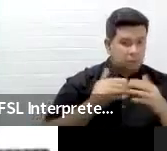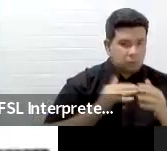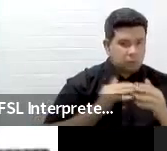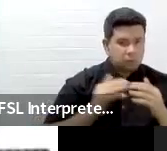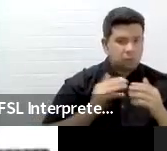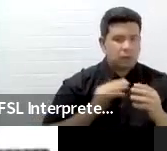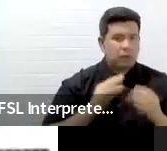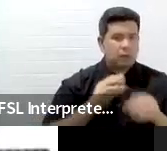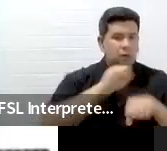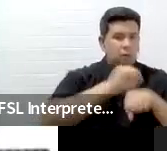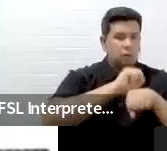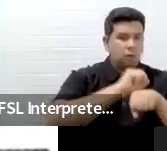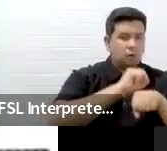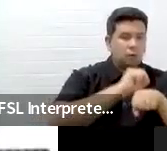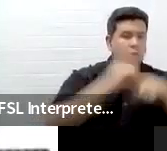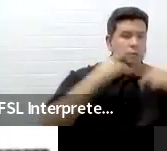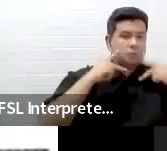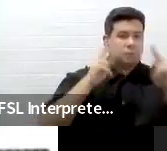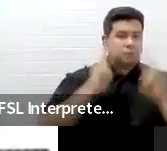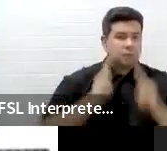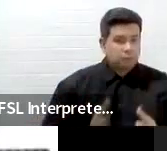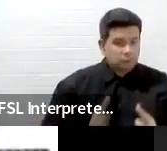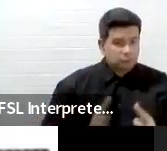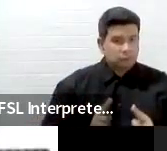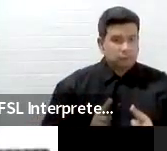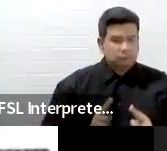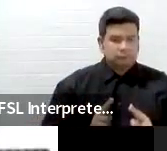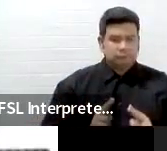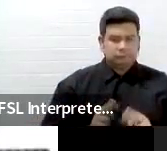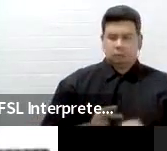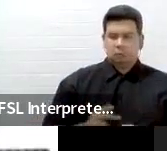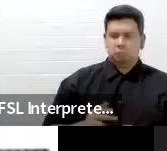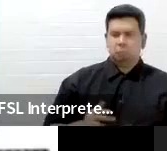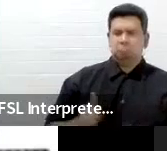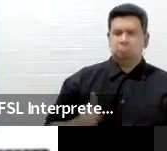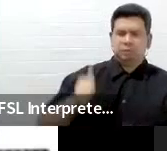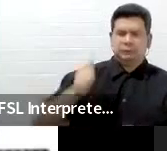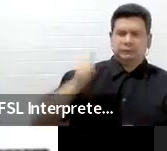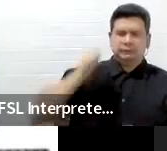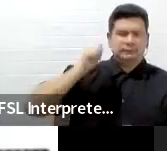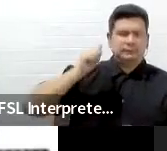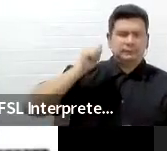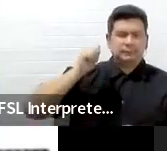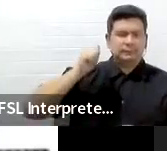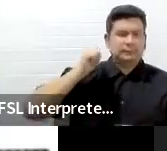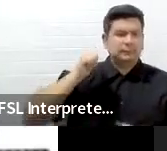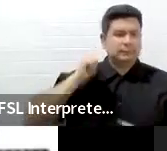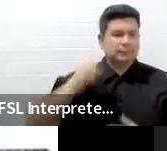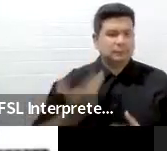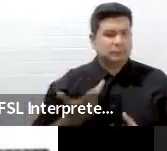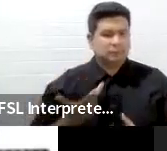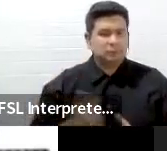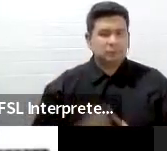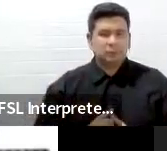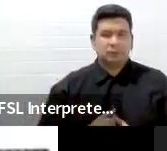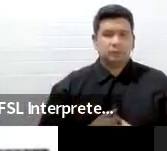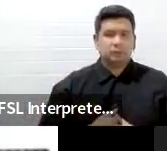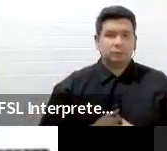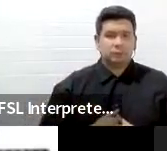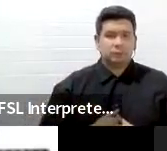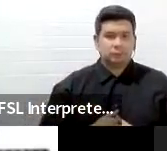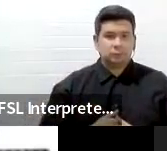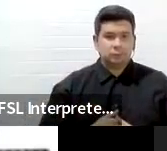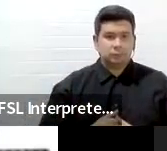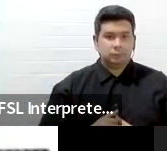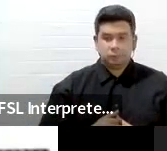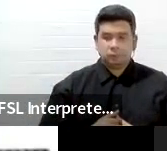on, while the other countries were saying that perhaps it's not their disease, Philippine public health